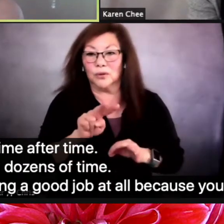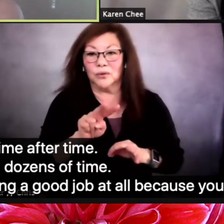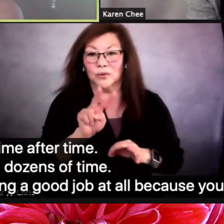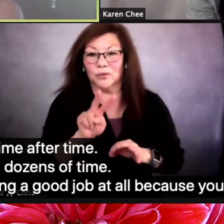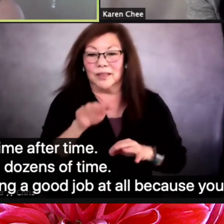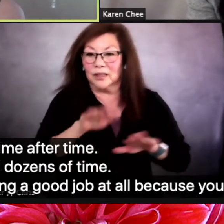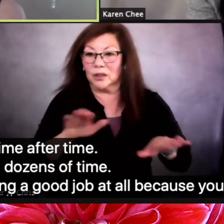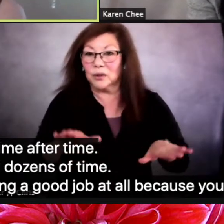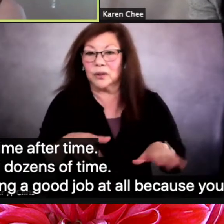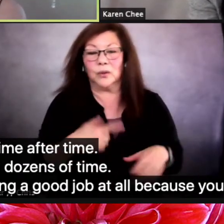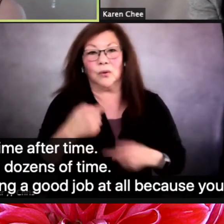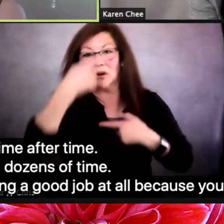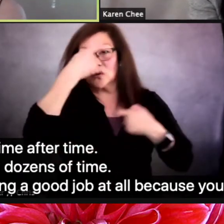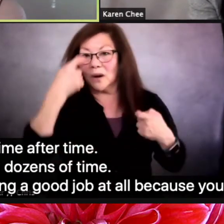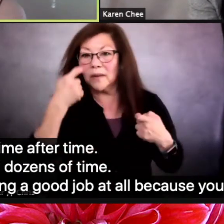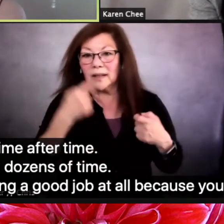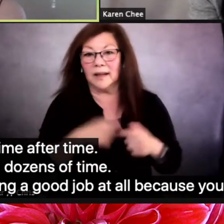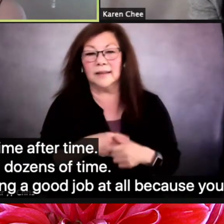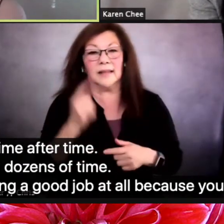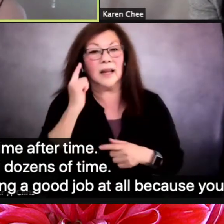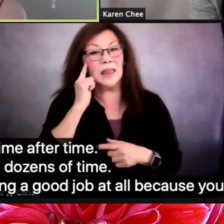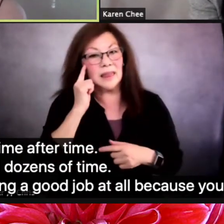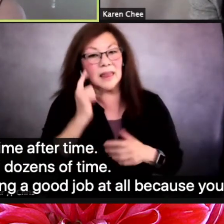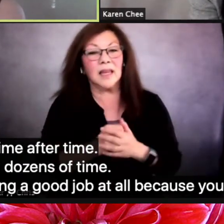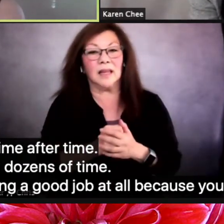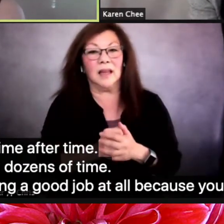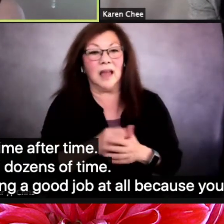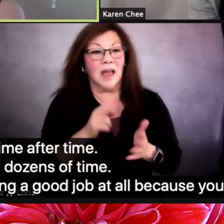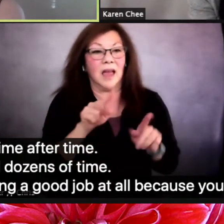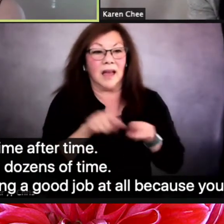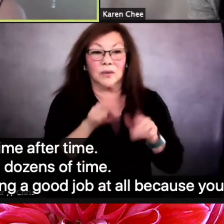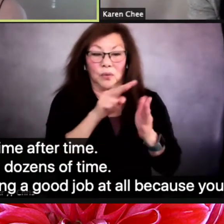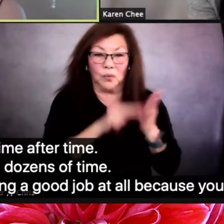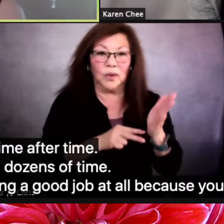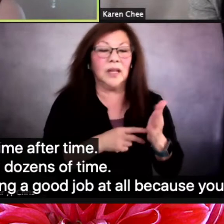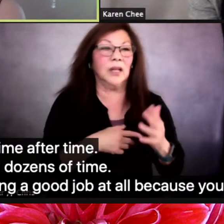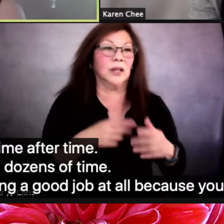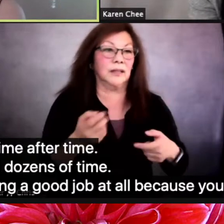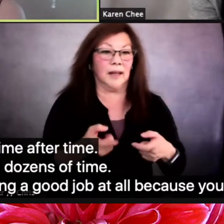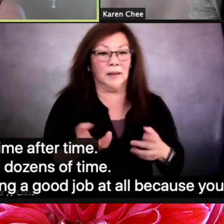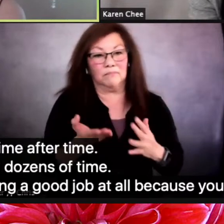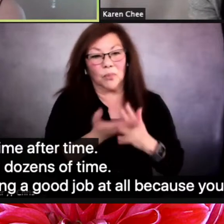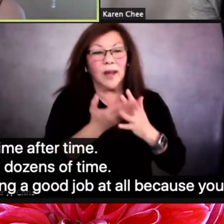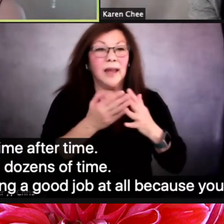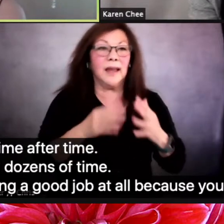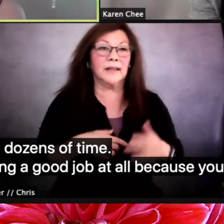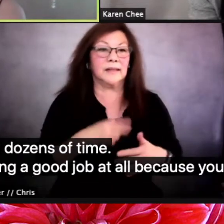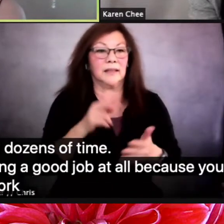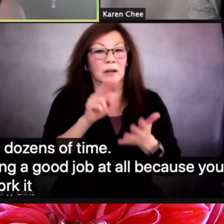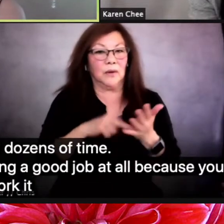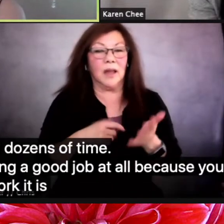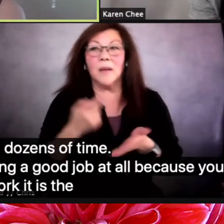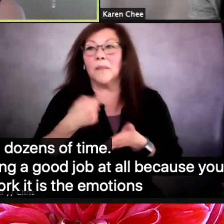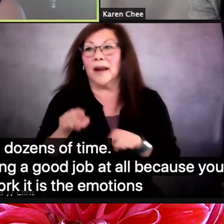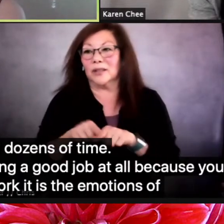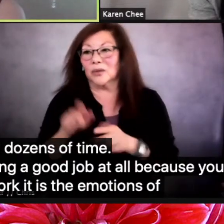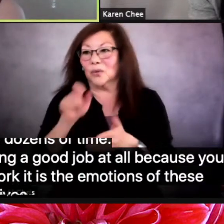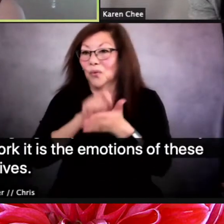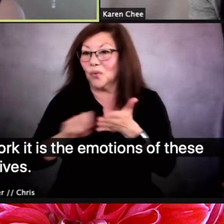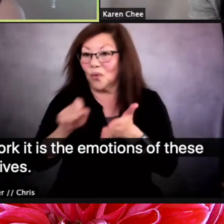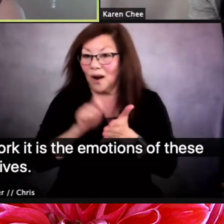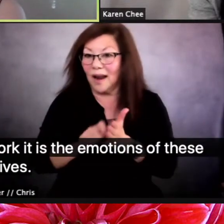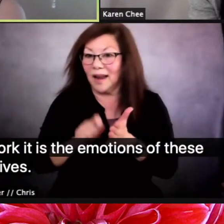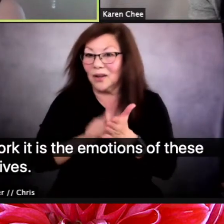who are traumatized, frankly. And I think that, as a reader, you can take breaks and you read it once, but as a writer, I'm just like, it